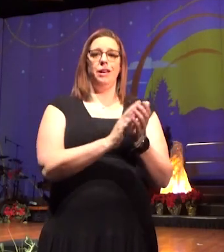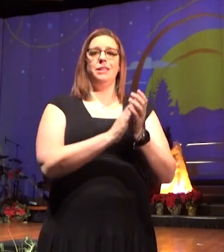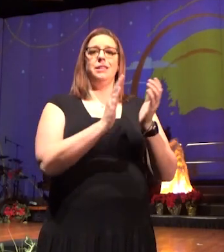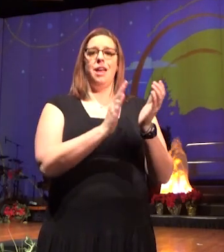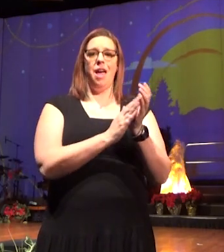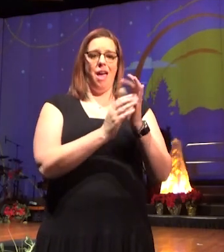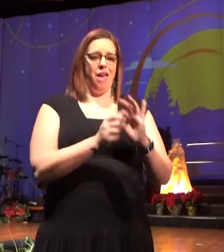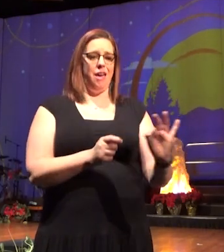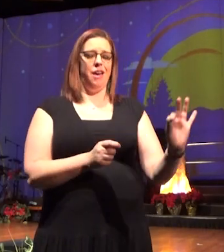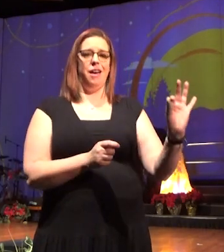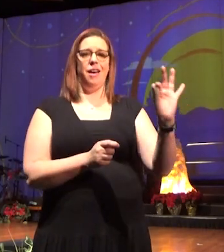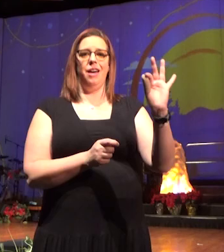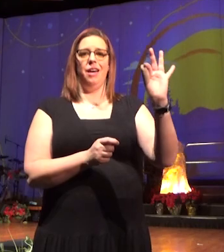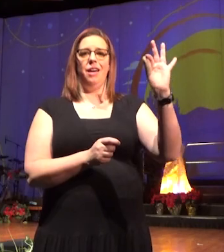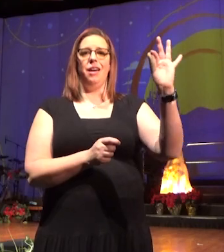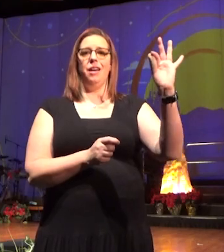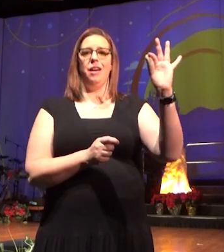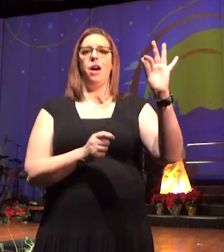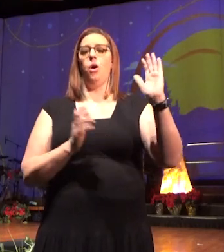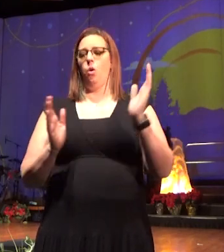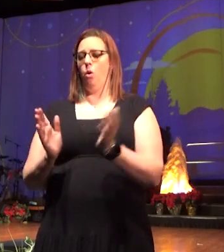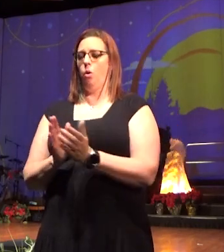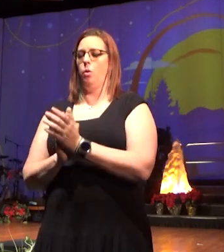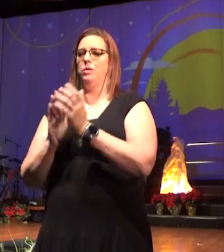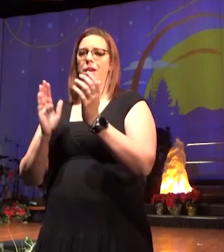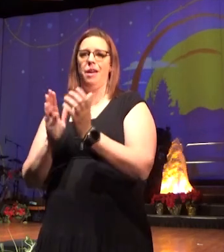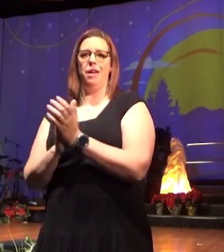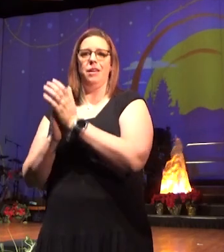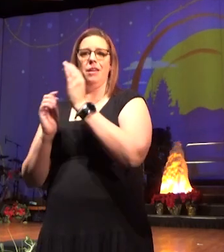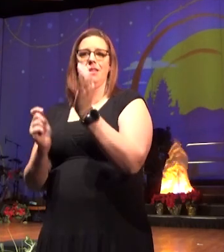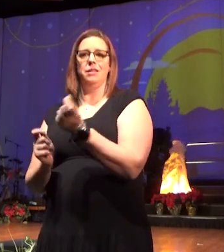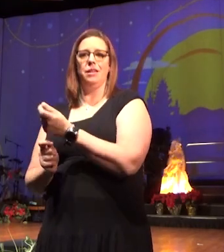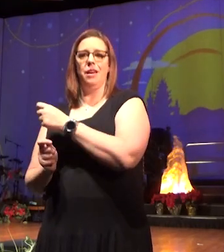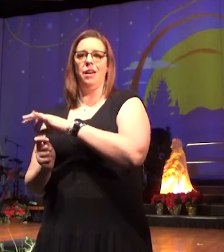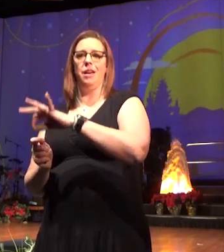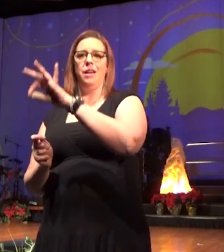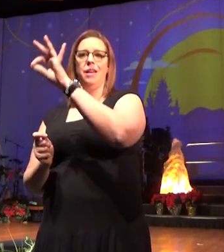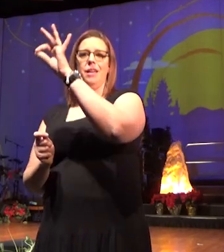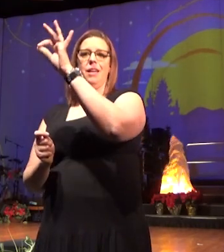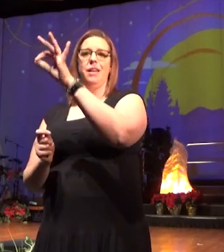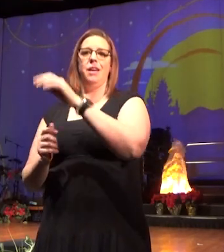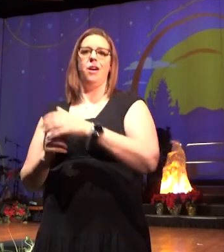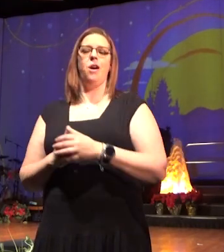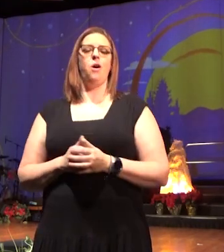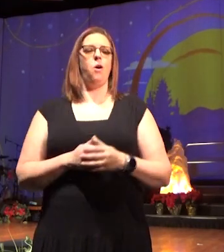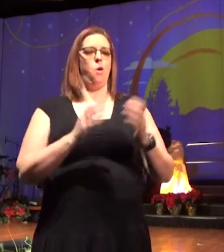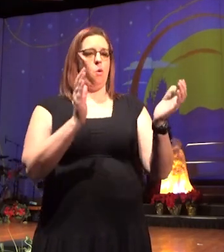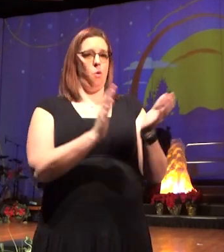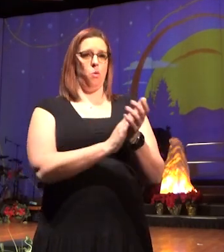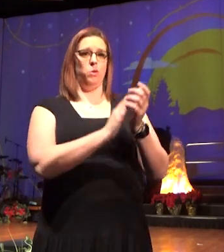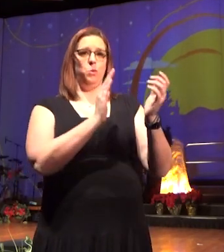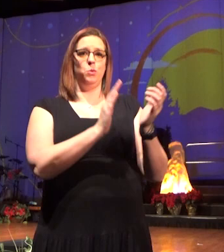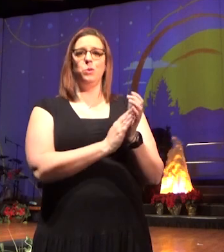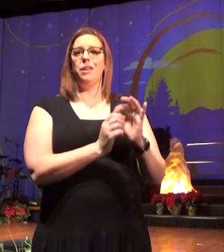Oh, yeah, hey, yeah. Oh, yeah, hey, yeah.